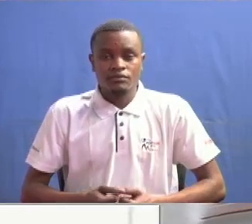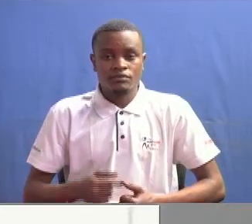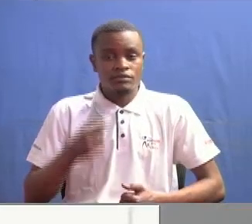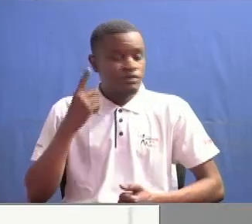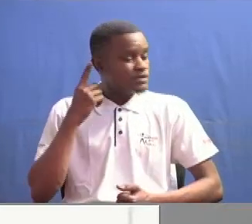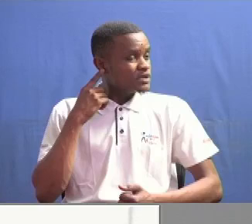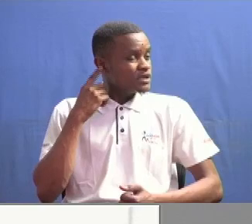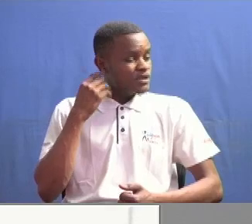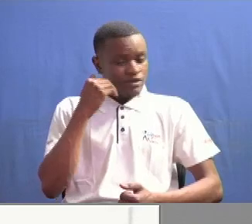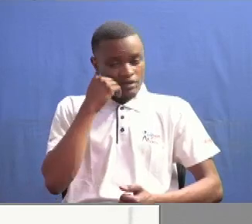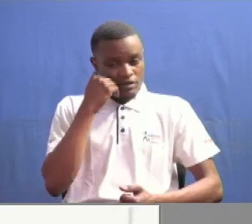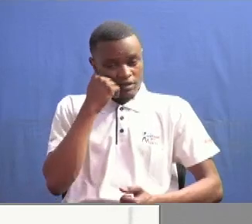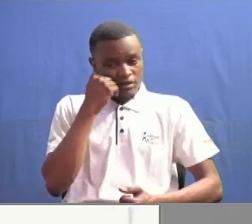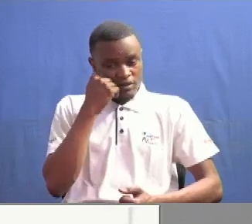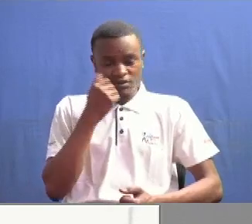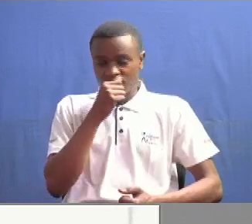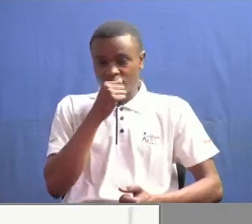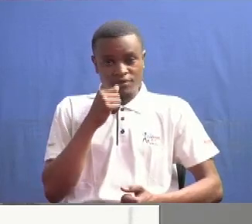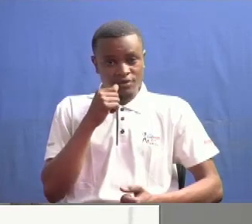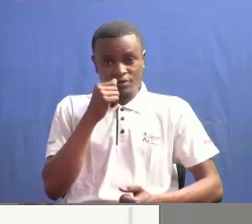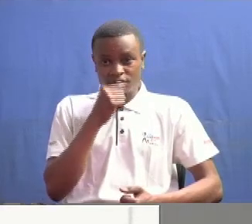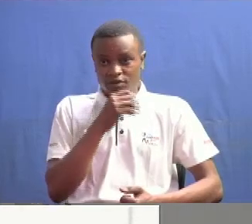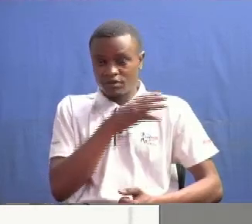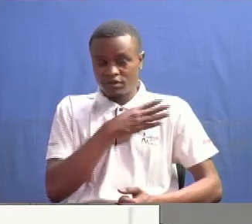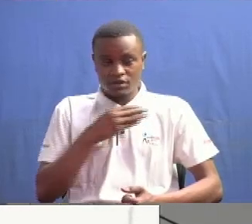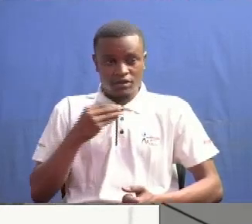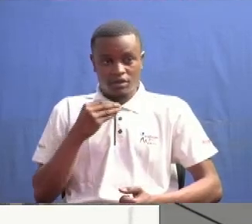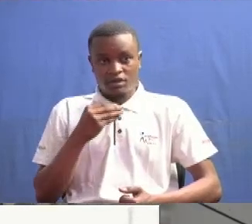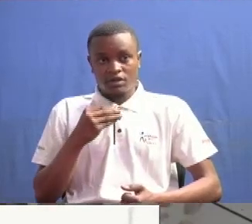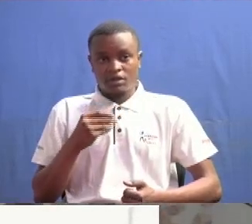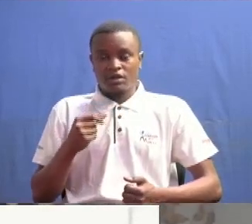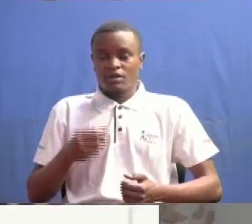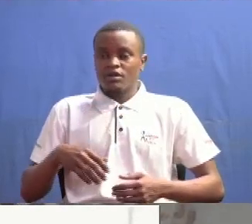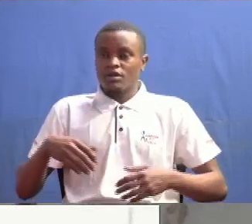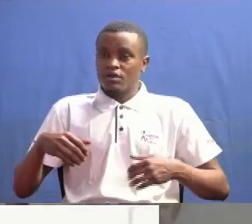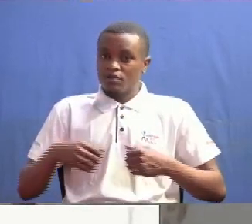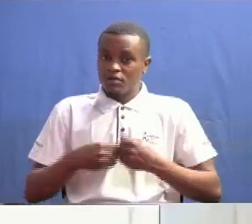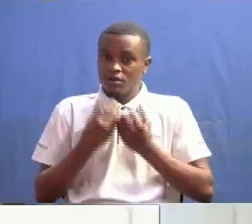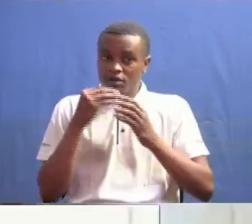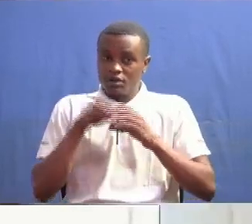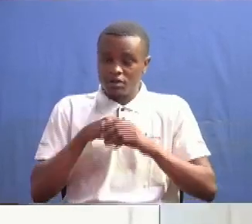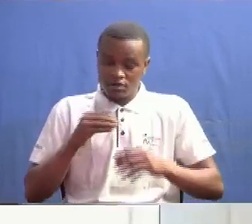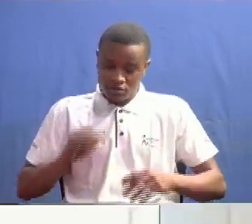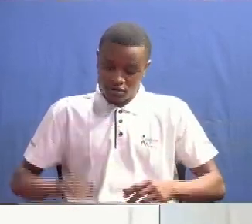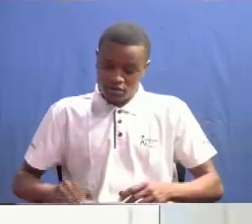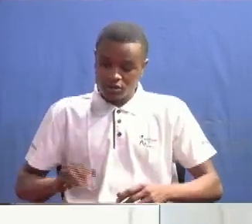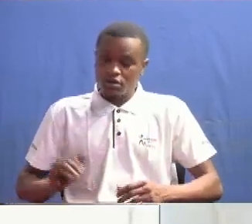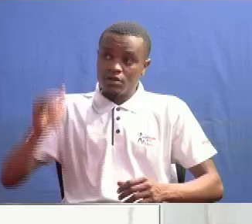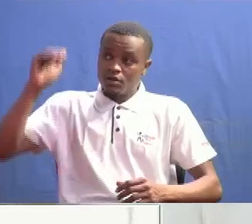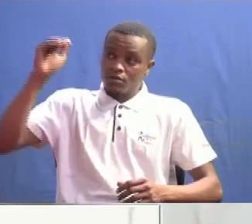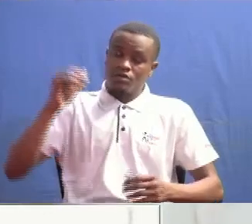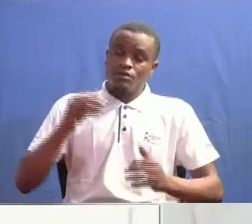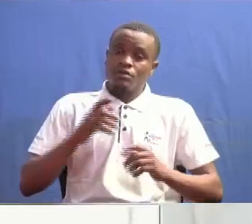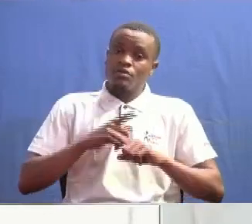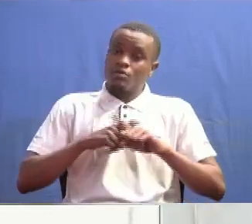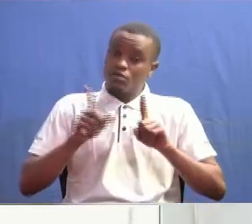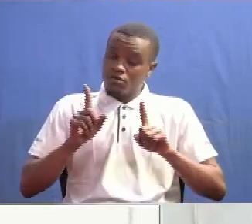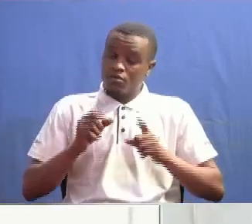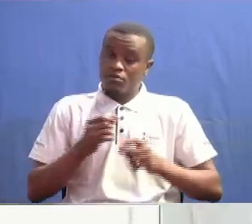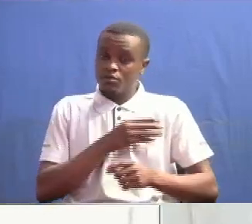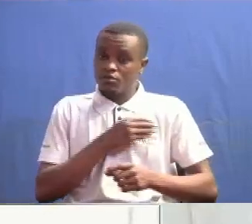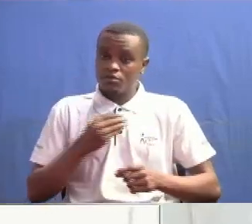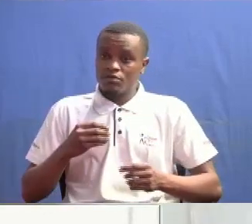infections remain a silent but common health challenge affecting both adults and children, specialists classifying them based on the parts of the